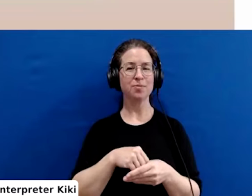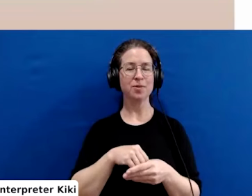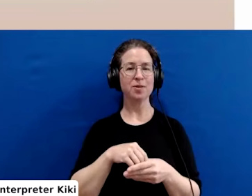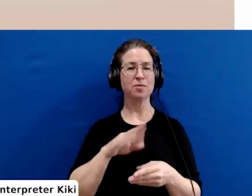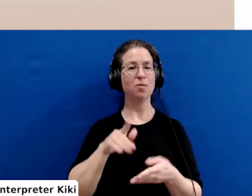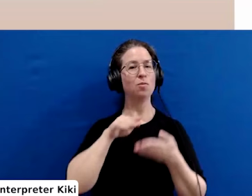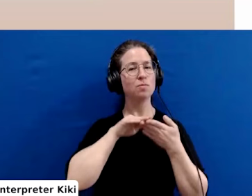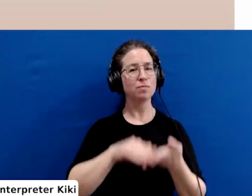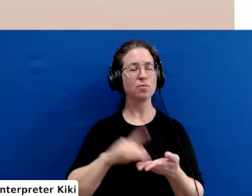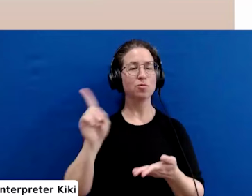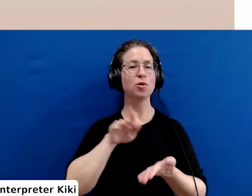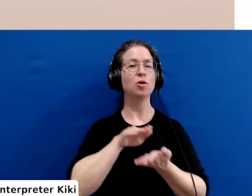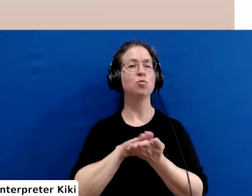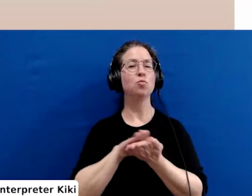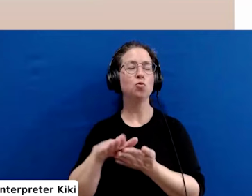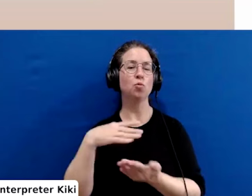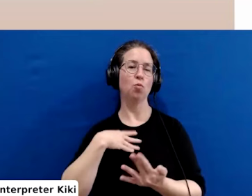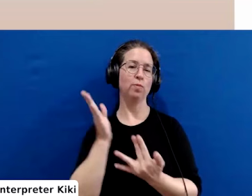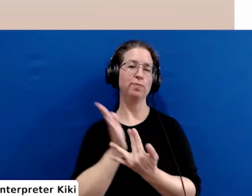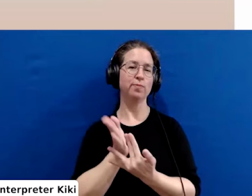the session be more accessible.